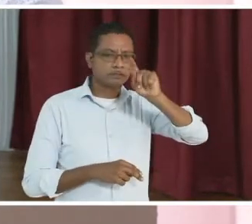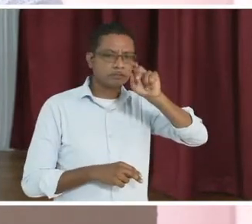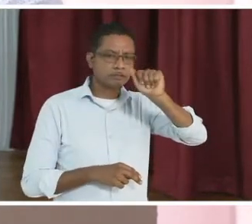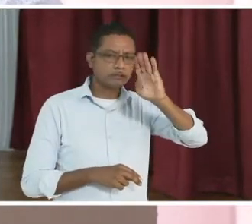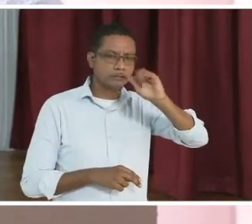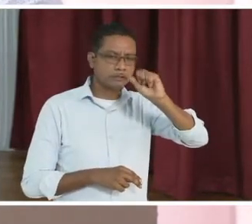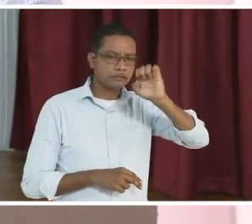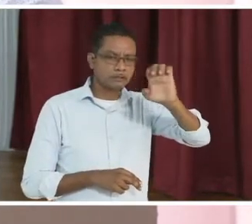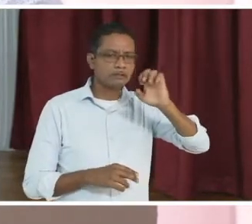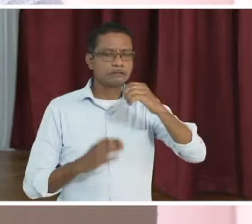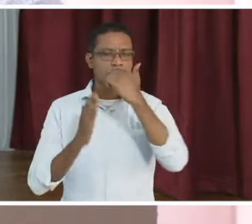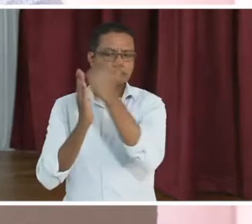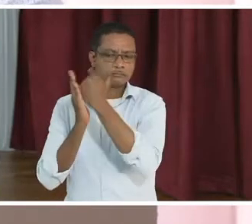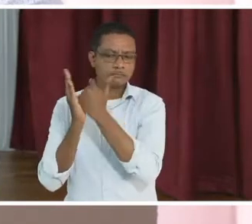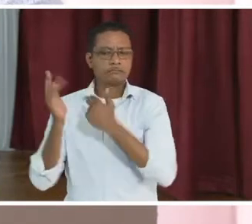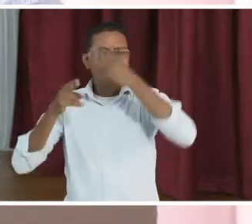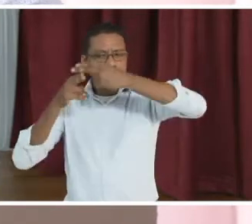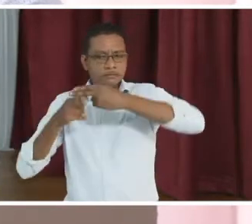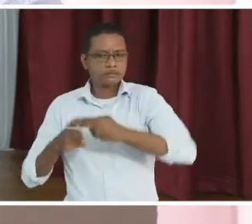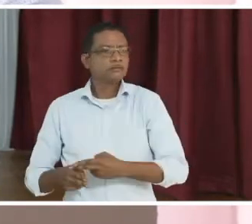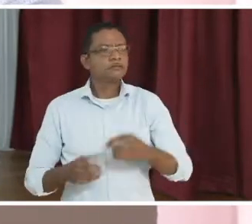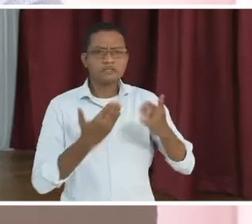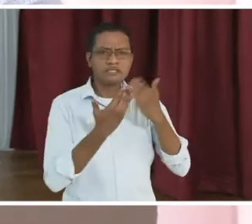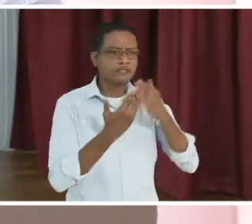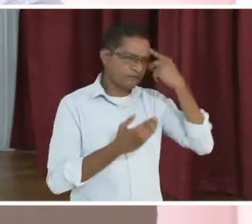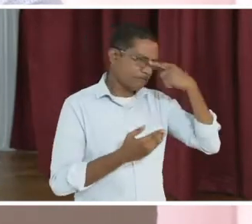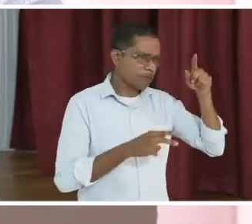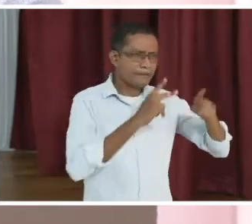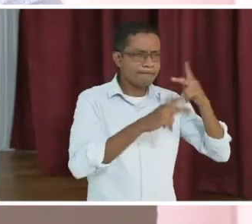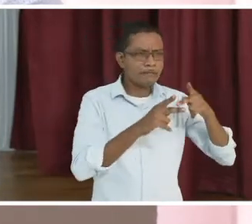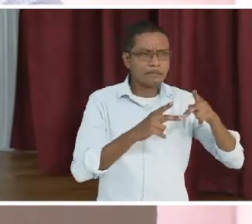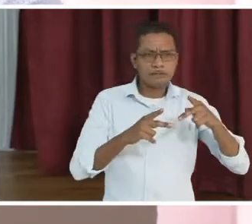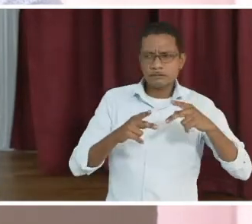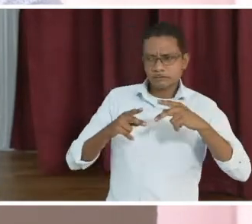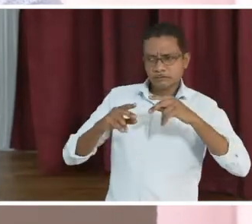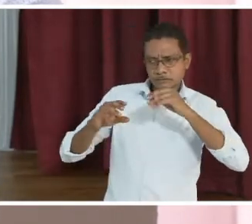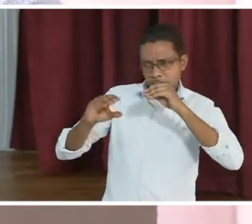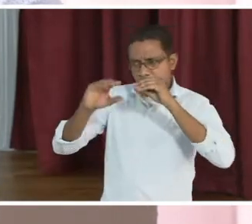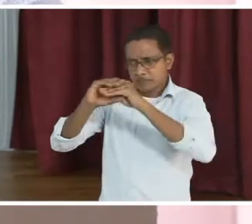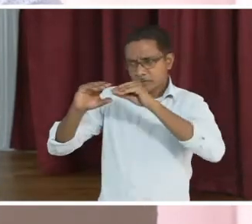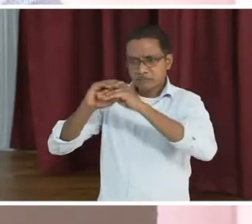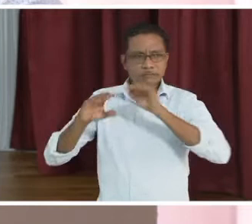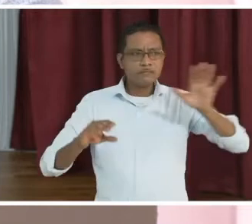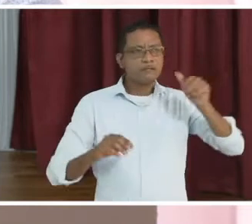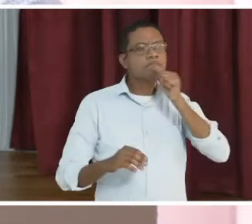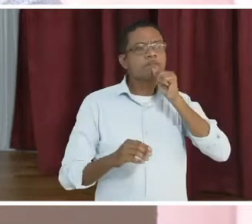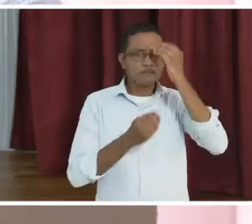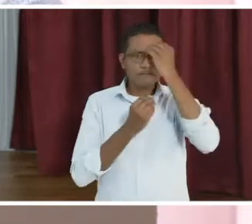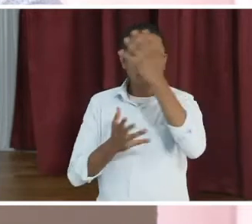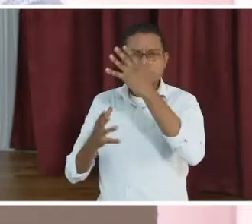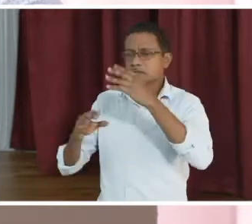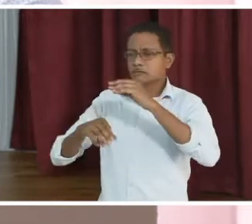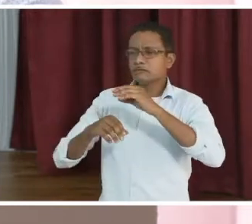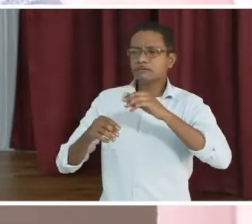our clients or members of the public to log in, create their application using their personal data, and once it's successful,